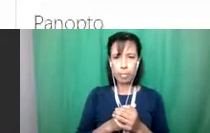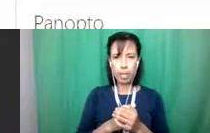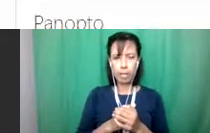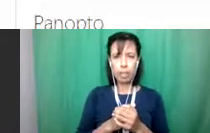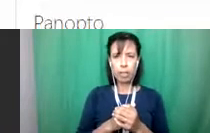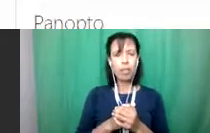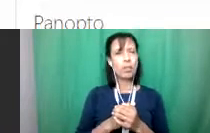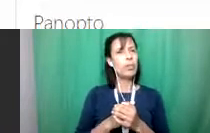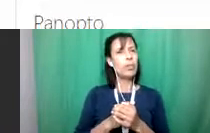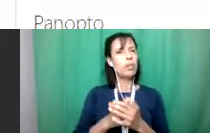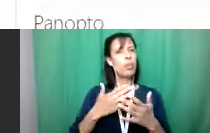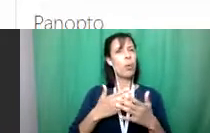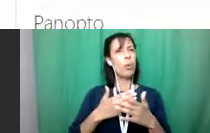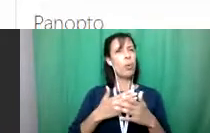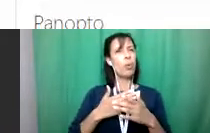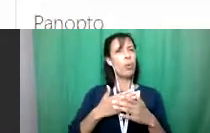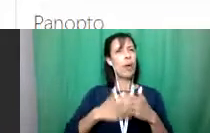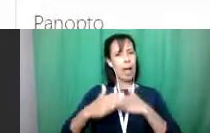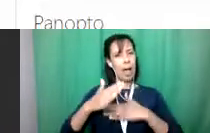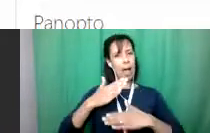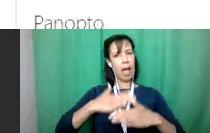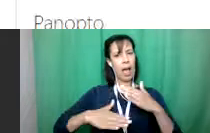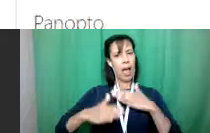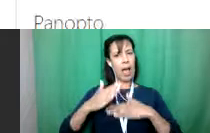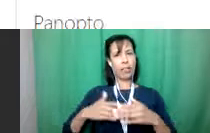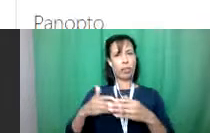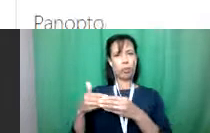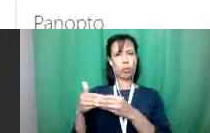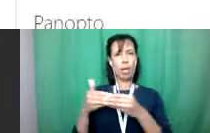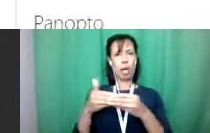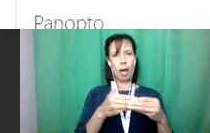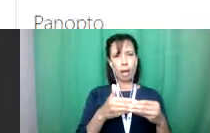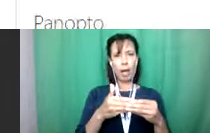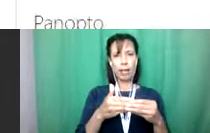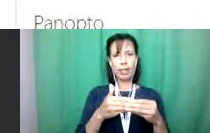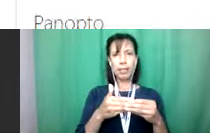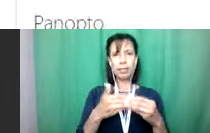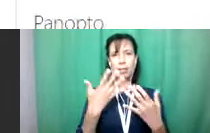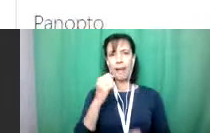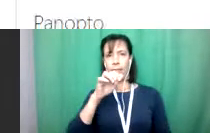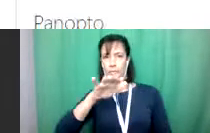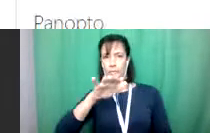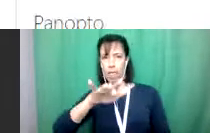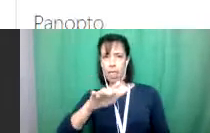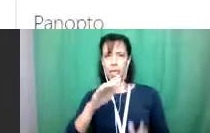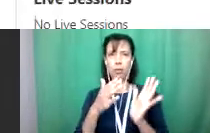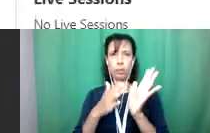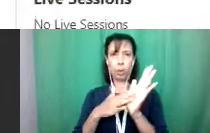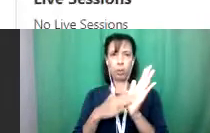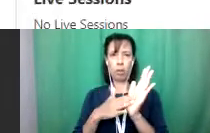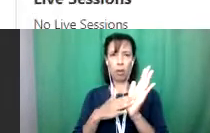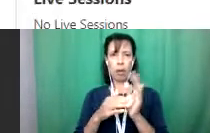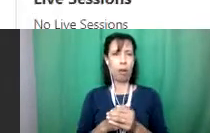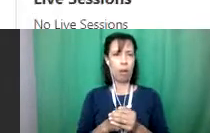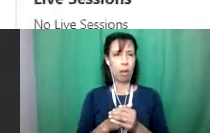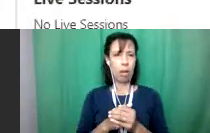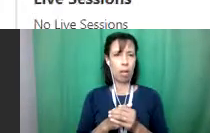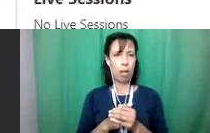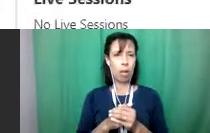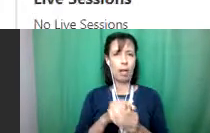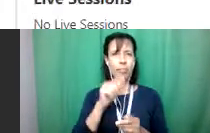the guidance from BERA from 2018. And this document is the one that I